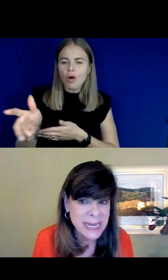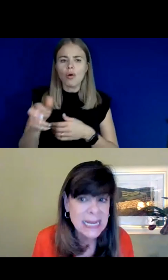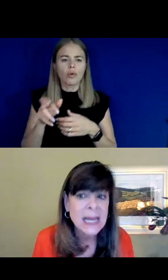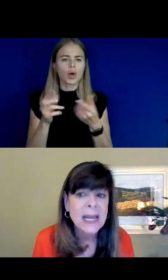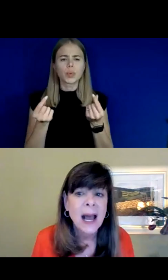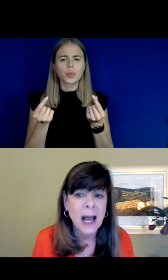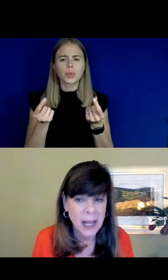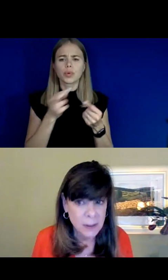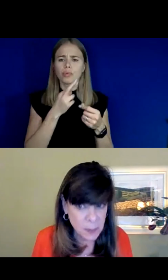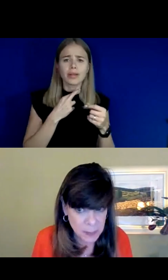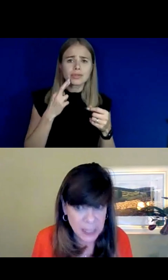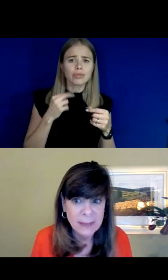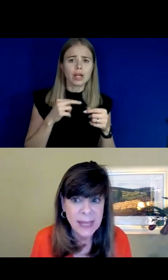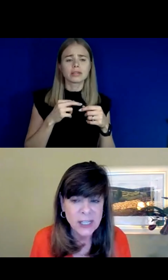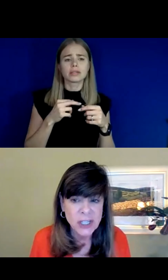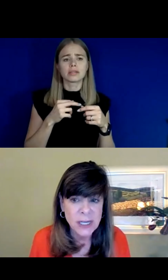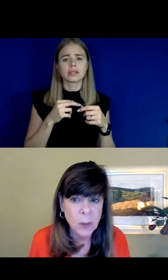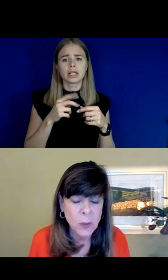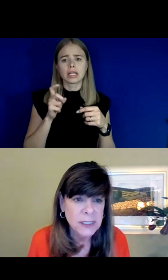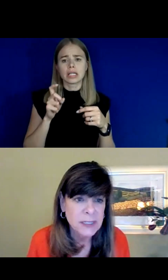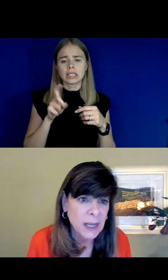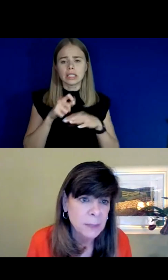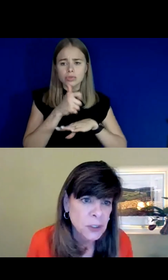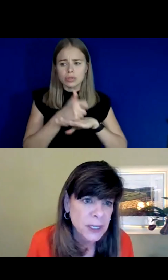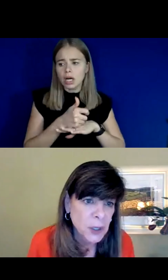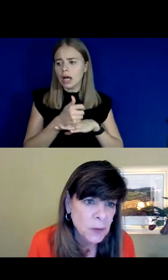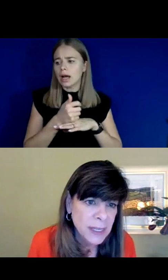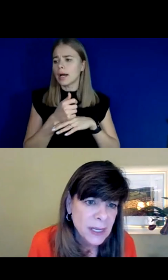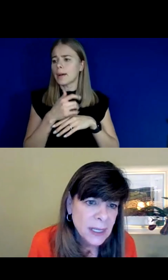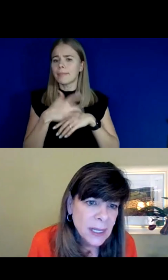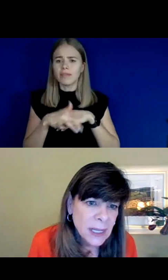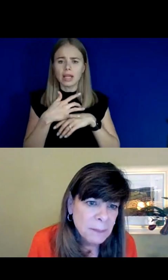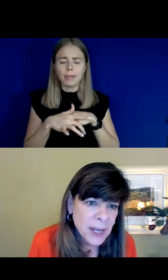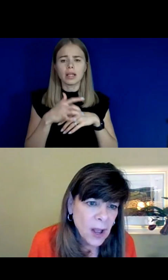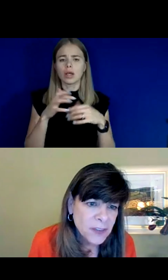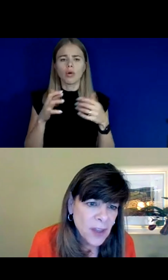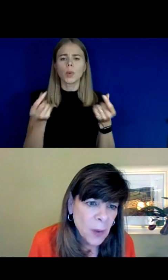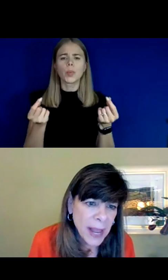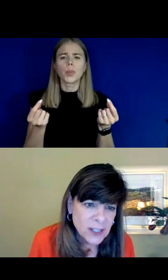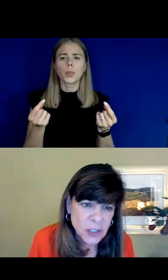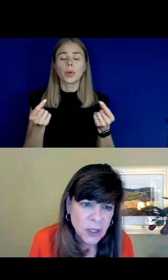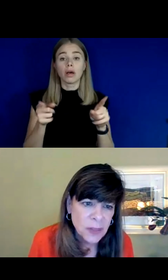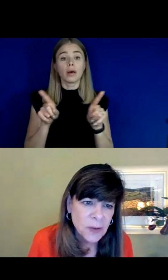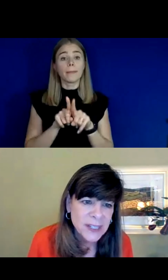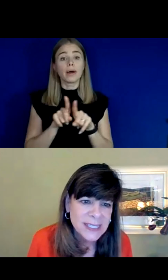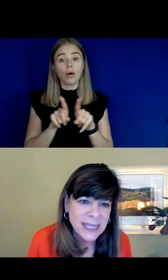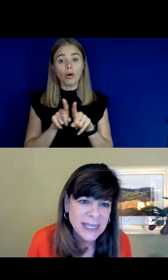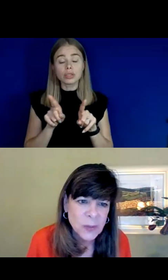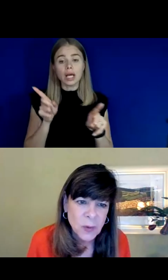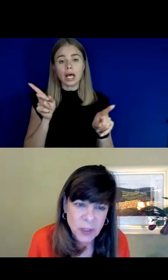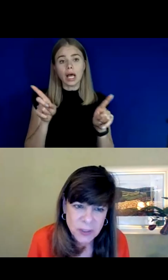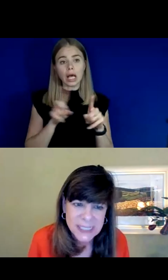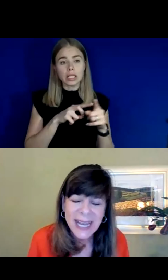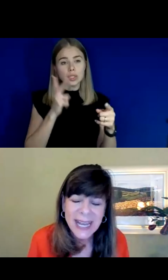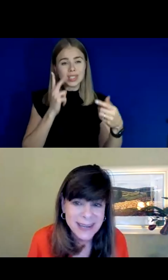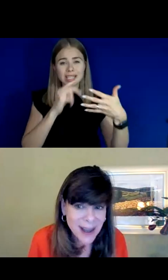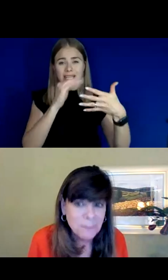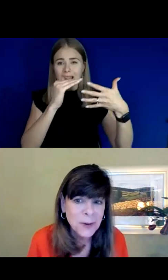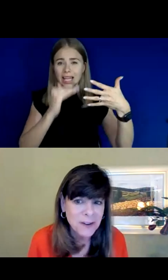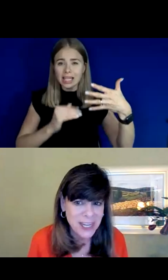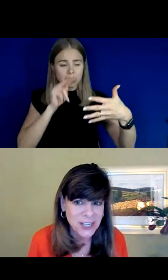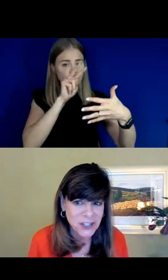that many in the aging network developed during COVID? But also, as you look through this list, you'll see